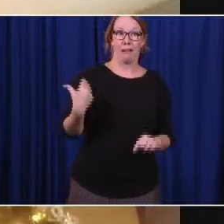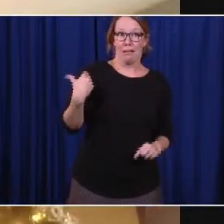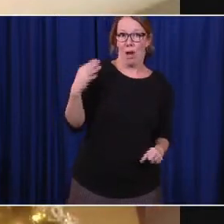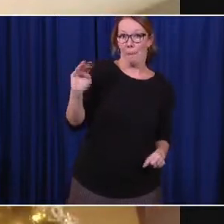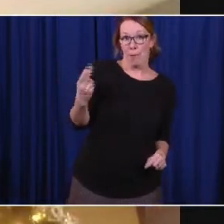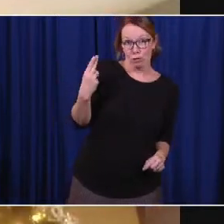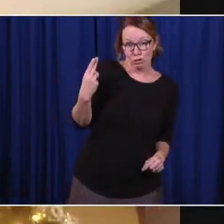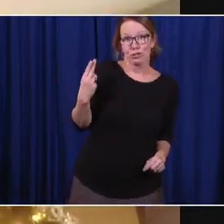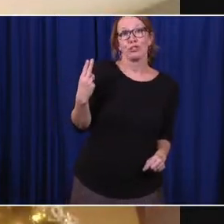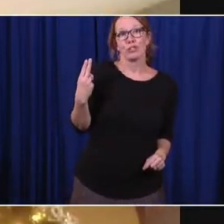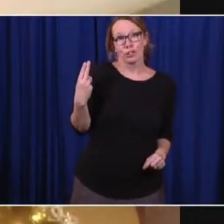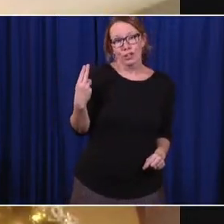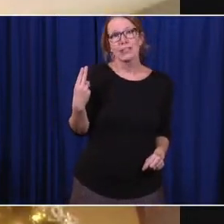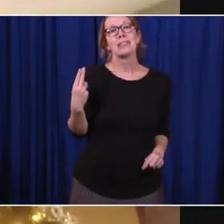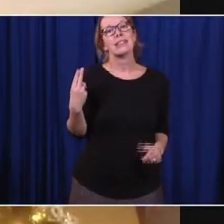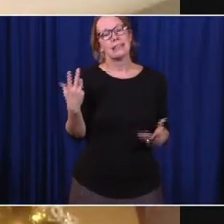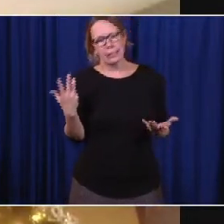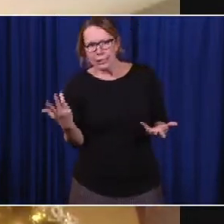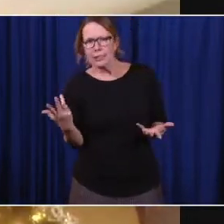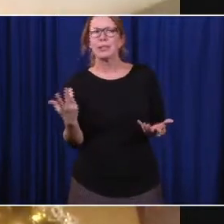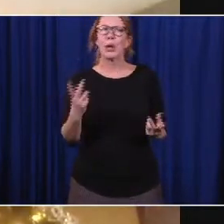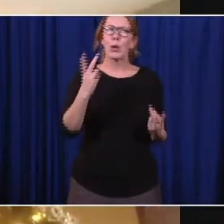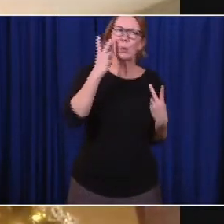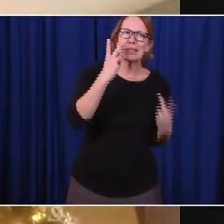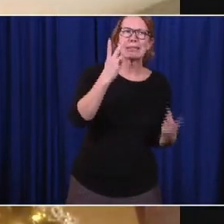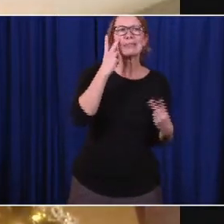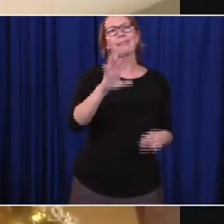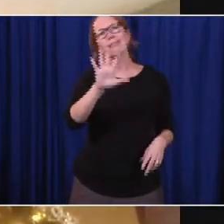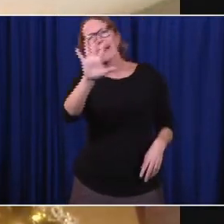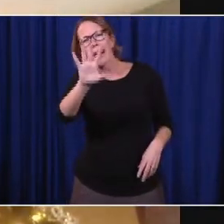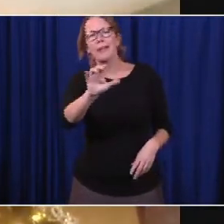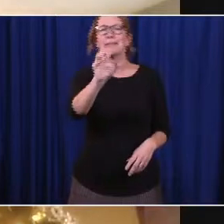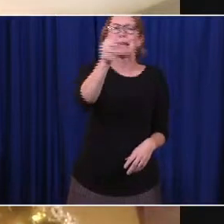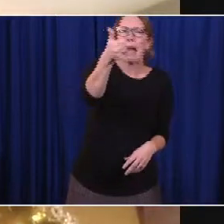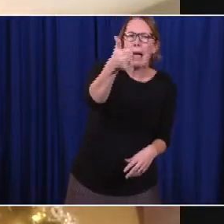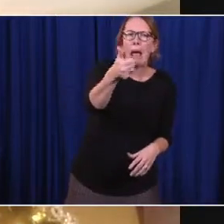so back in March, we were seeing 5, 10,